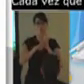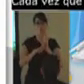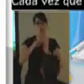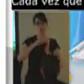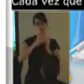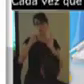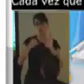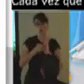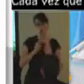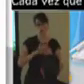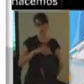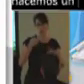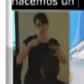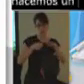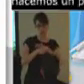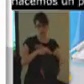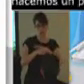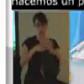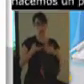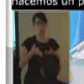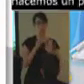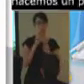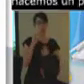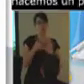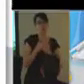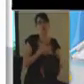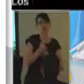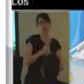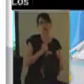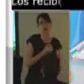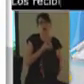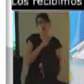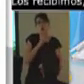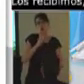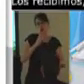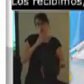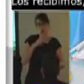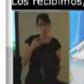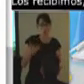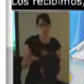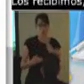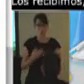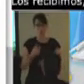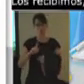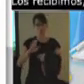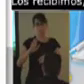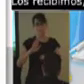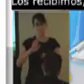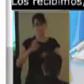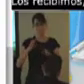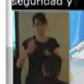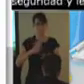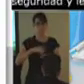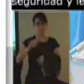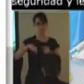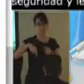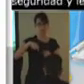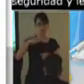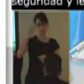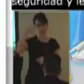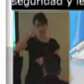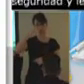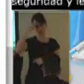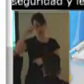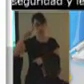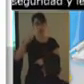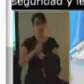begin a job, well, we welcome them, we receive them, we explain how things work and the safety measures, and